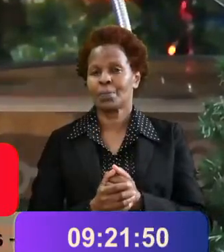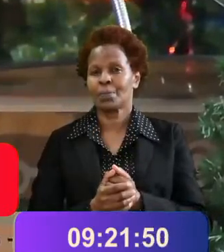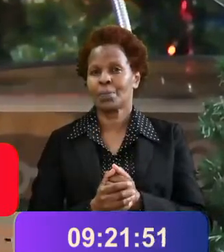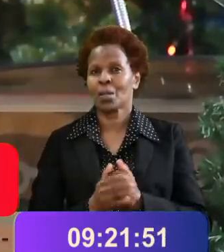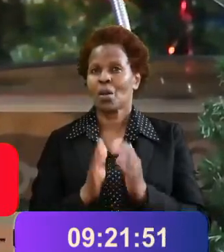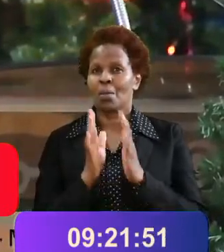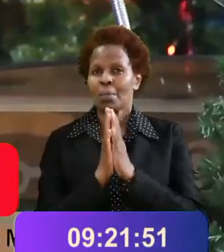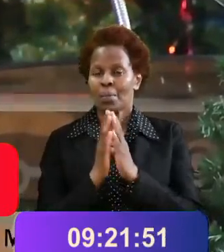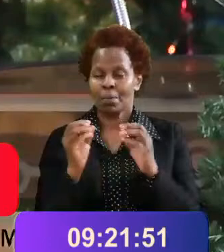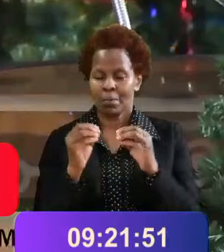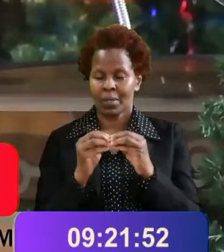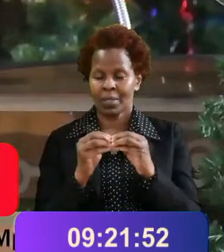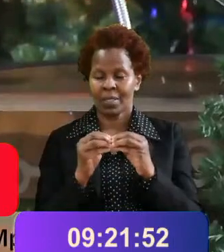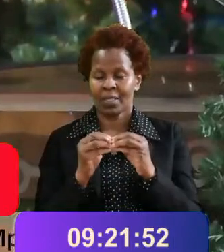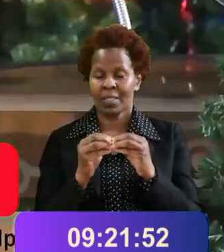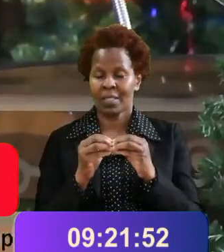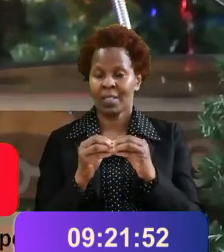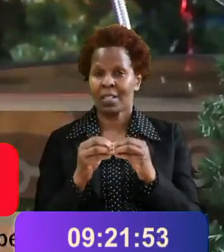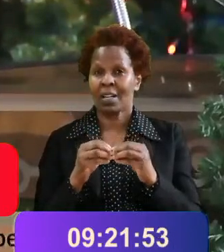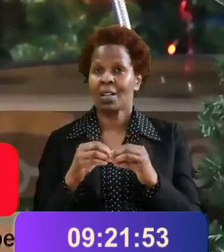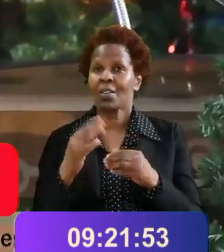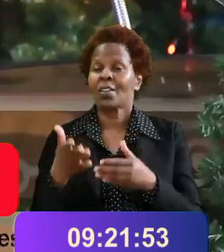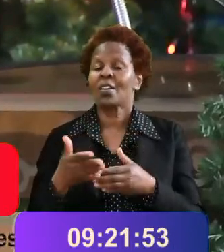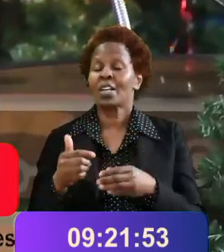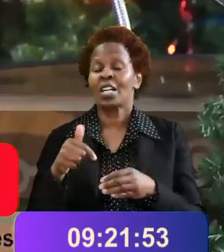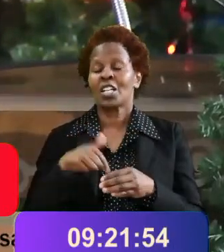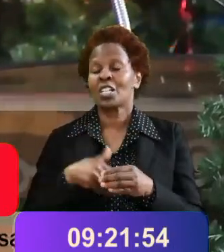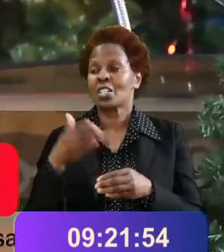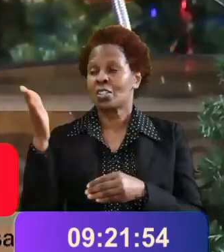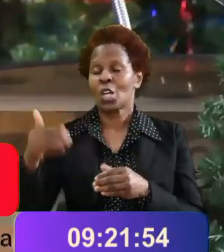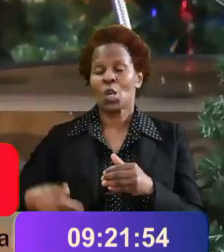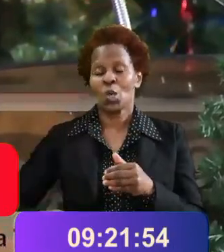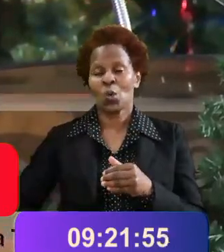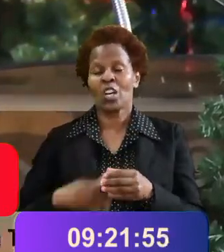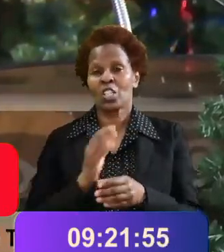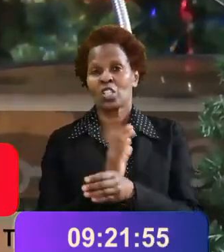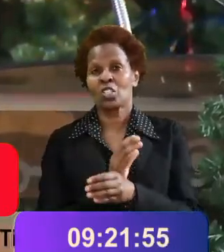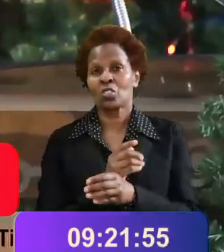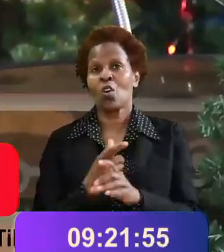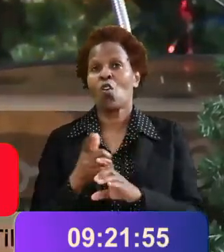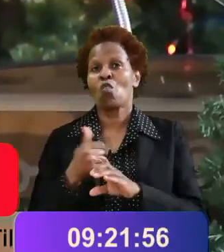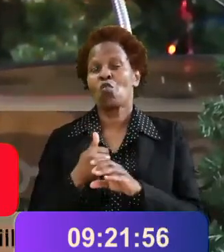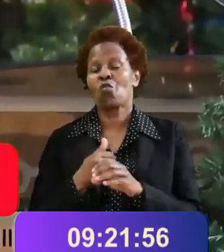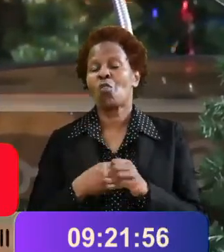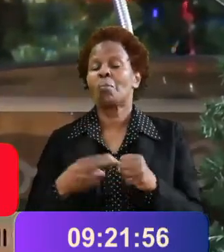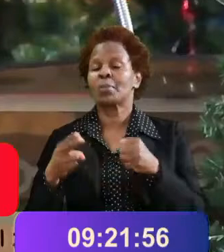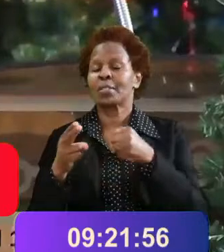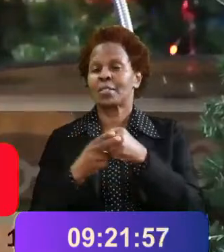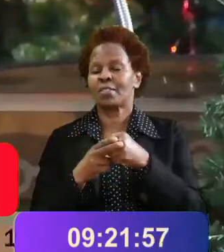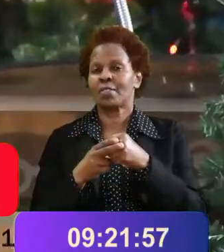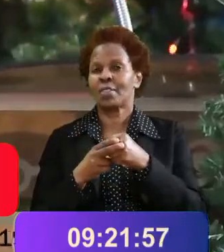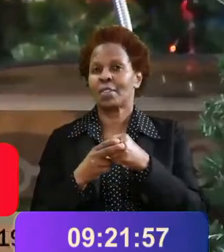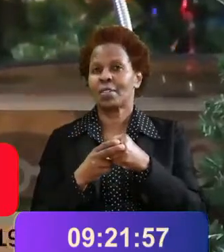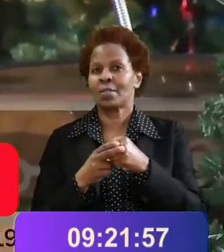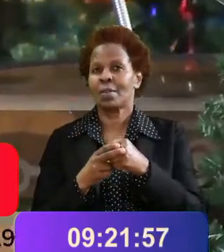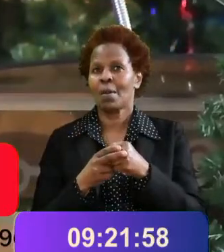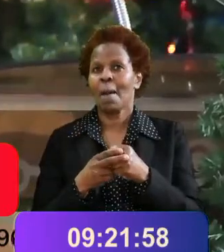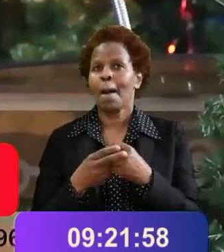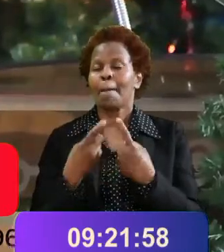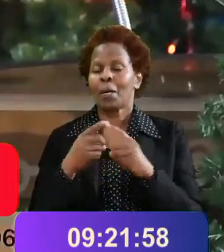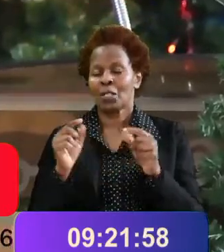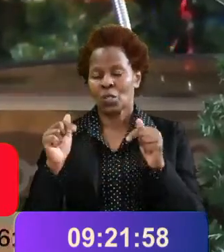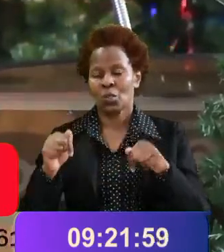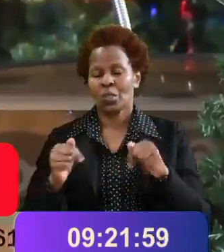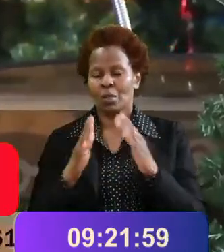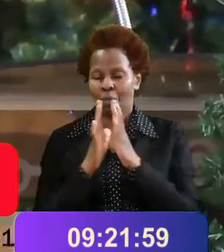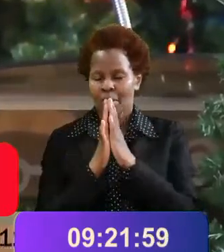Prayers meeting are held daily at the youth church starting at 7 p.m. There will be no prayers today, but to